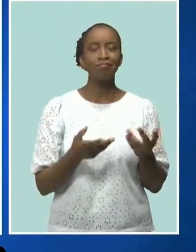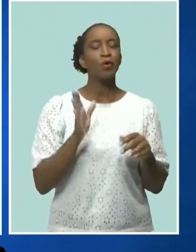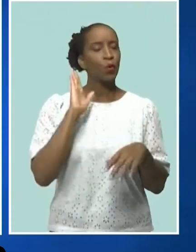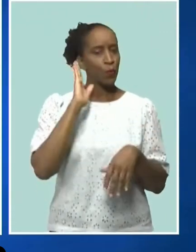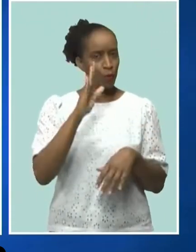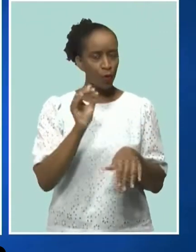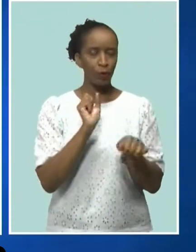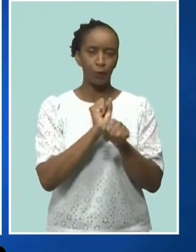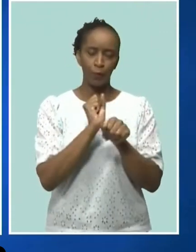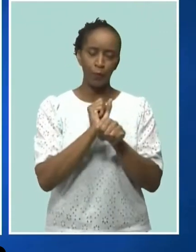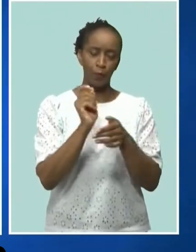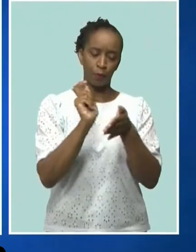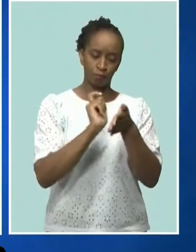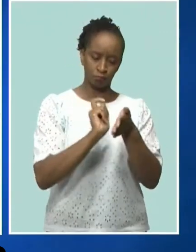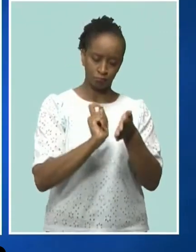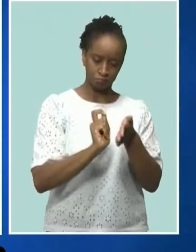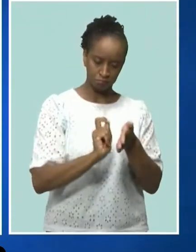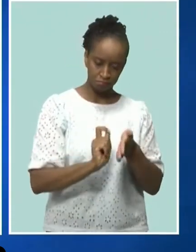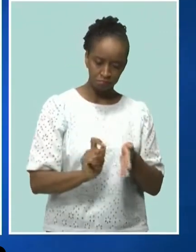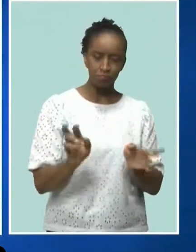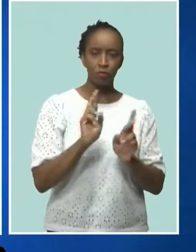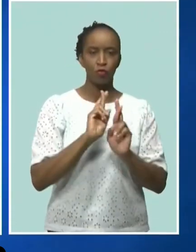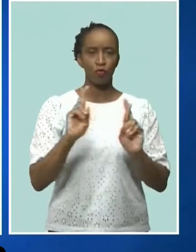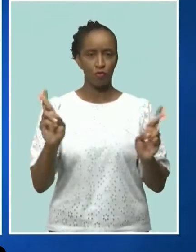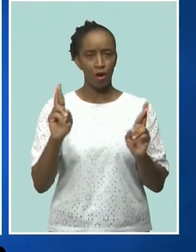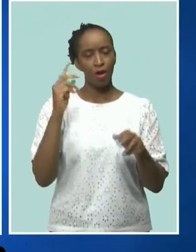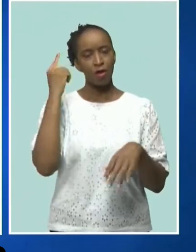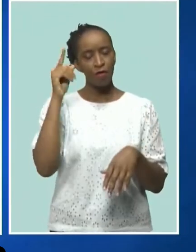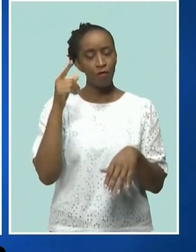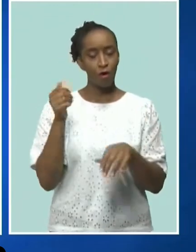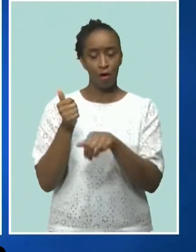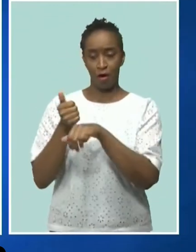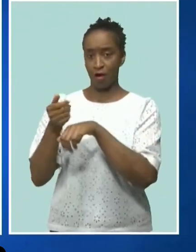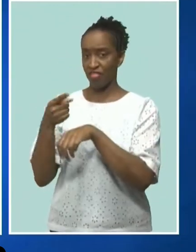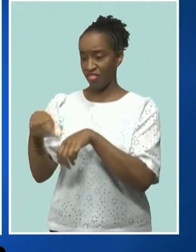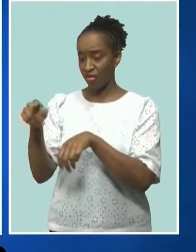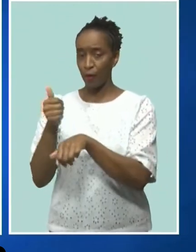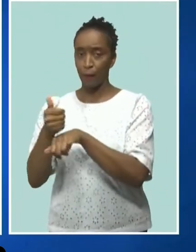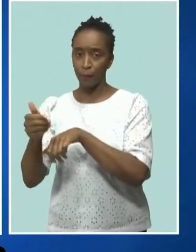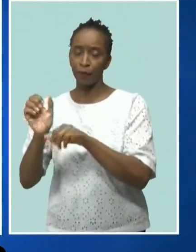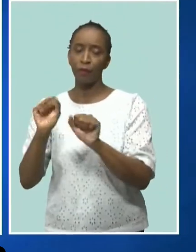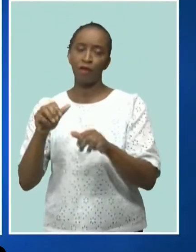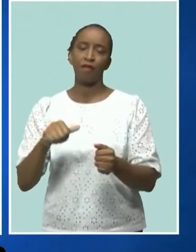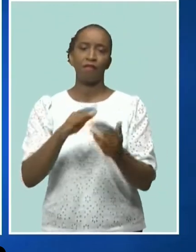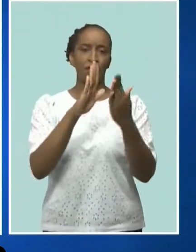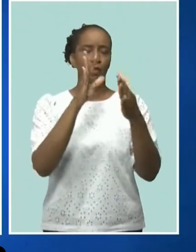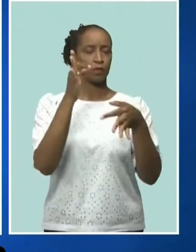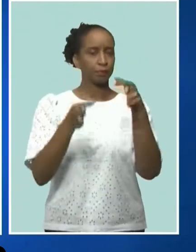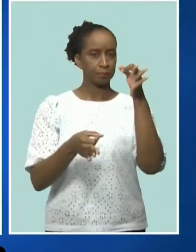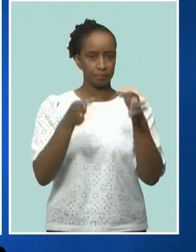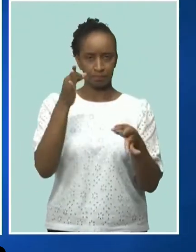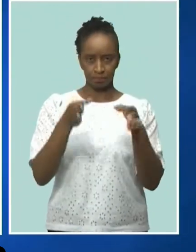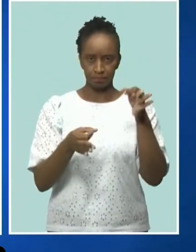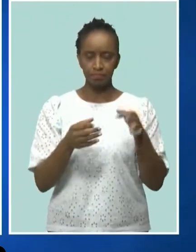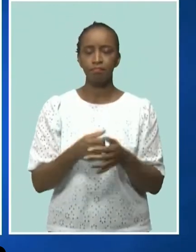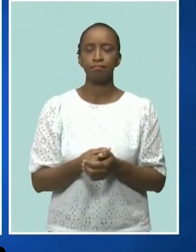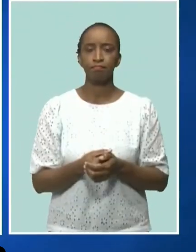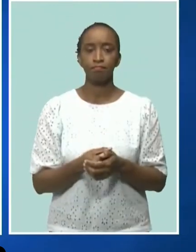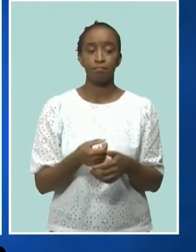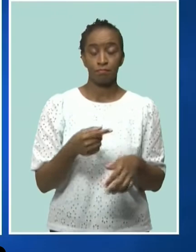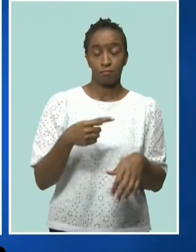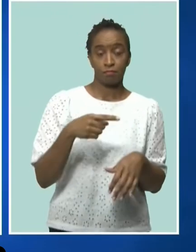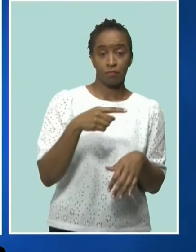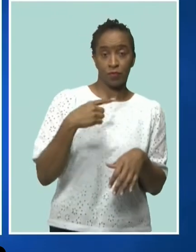time and submitted for court proceedings. Every effort will be employed to honor this